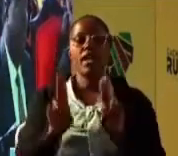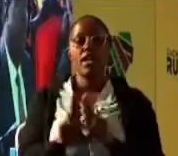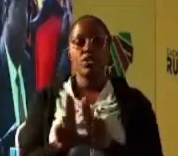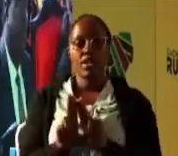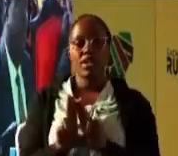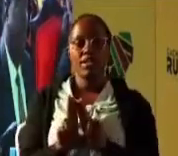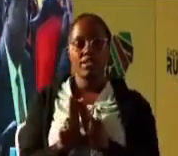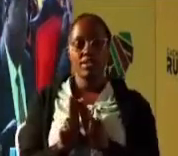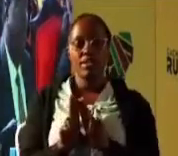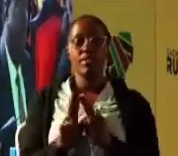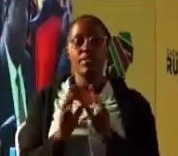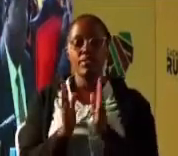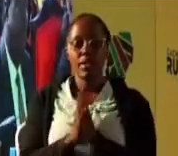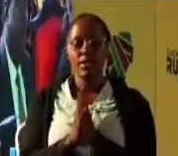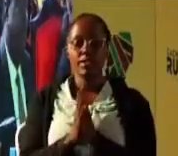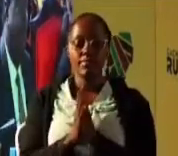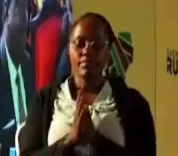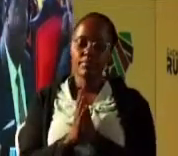internationally. And